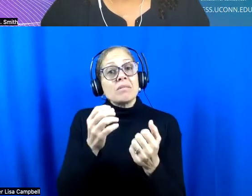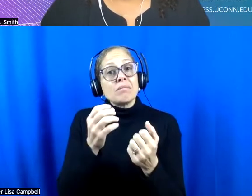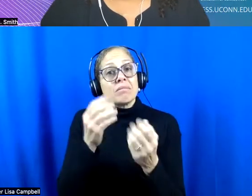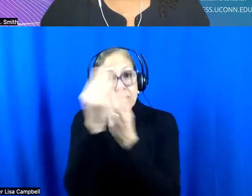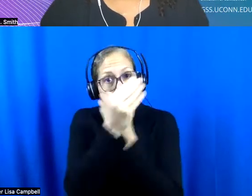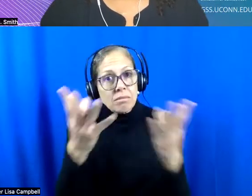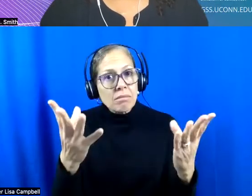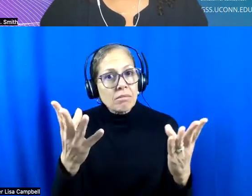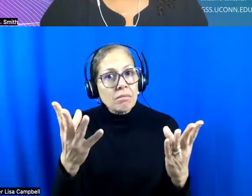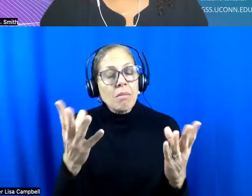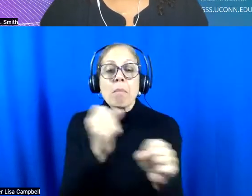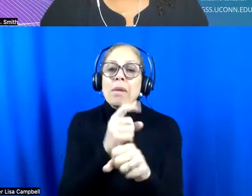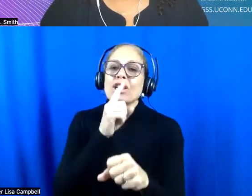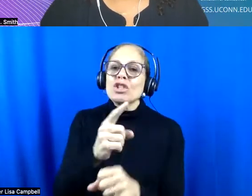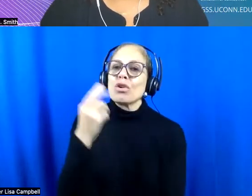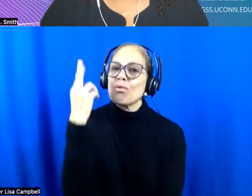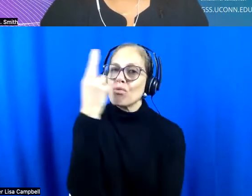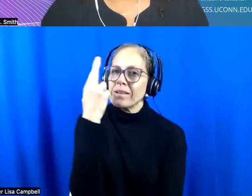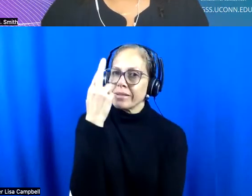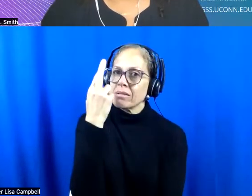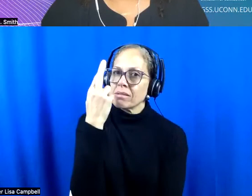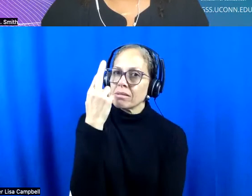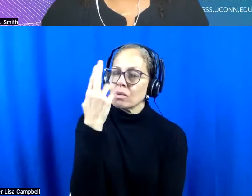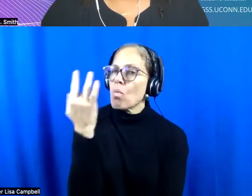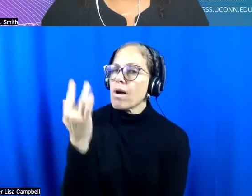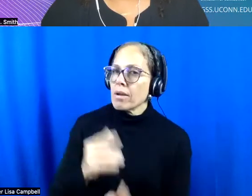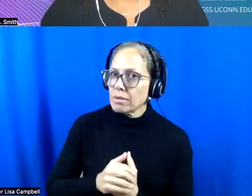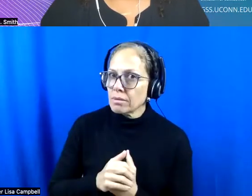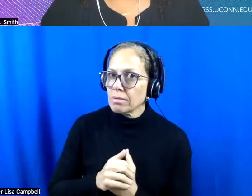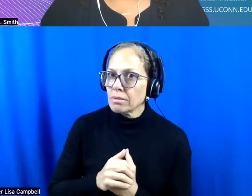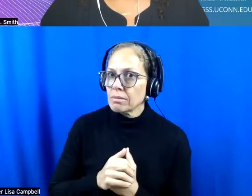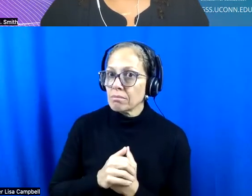reasons, and be sure that it serves you. Understand that,